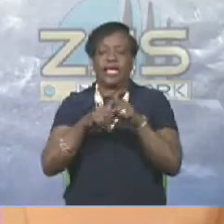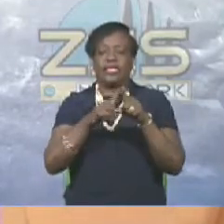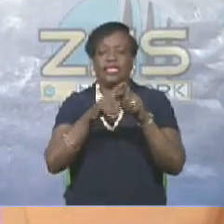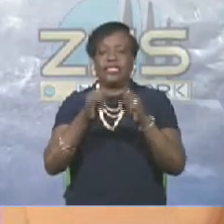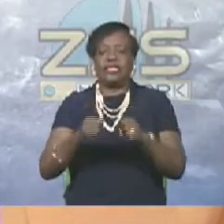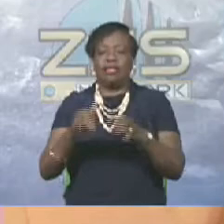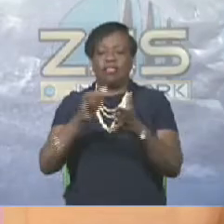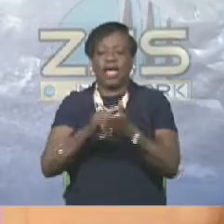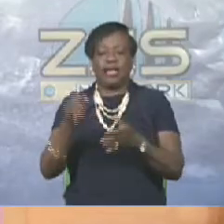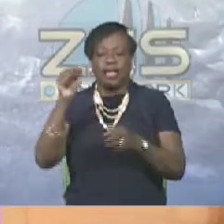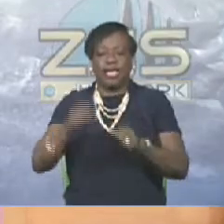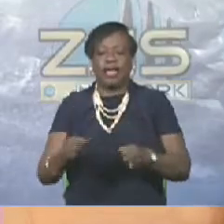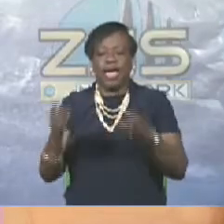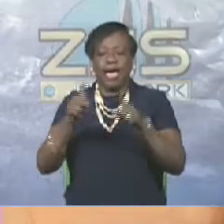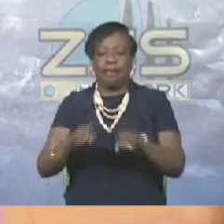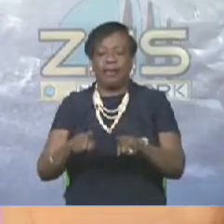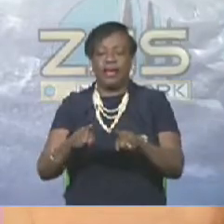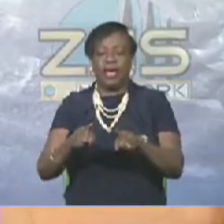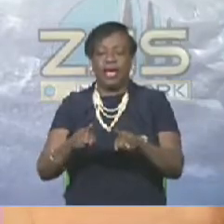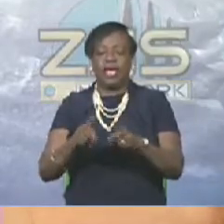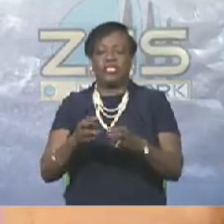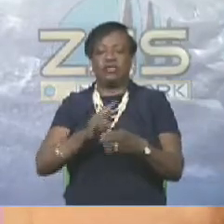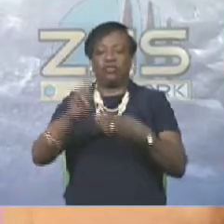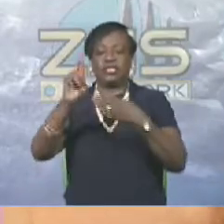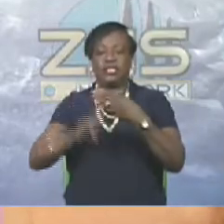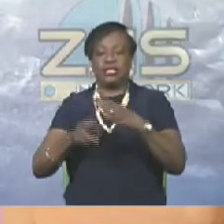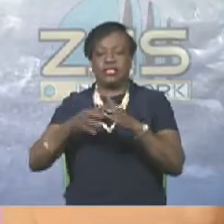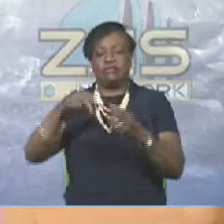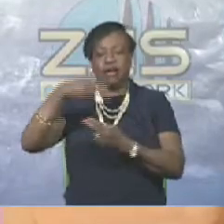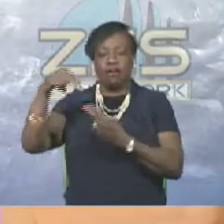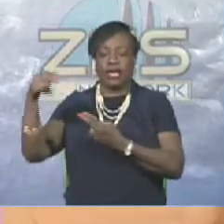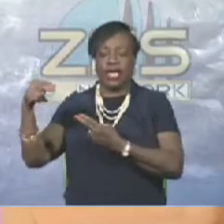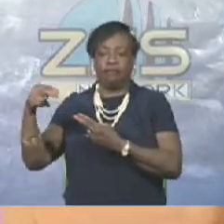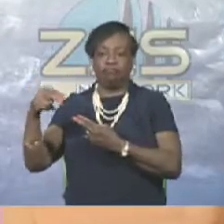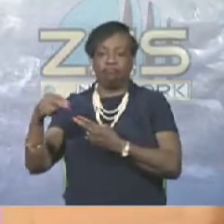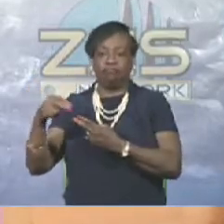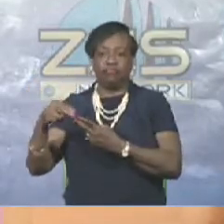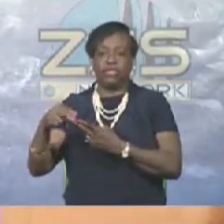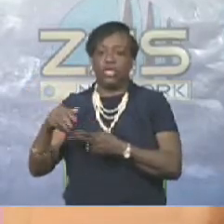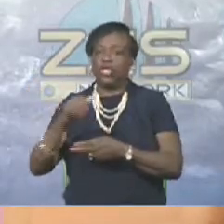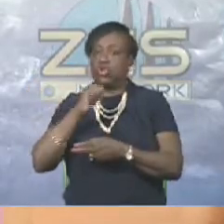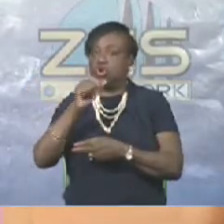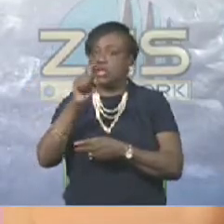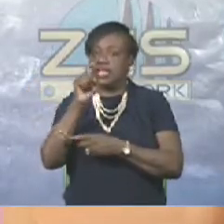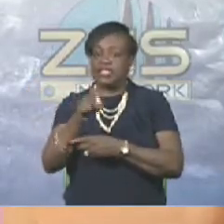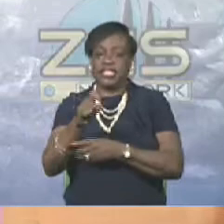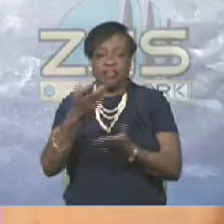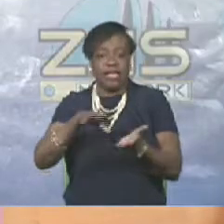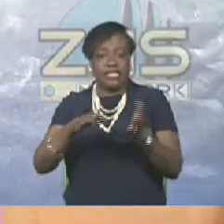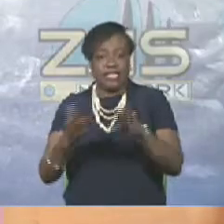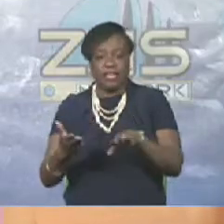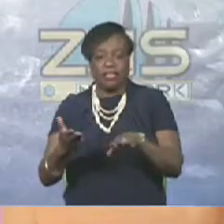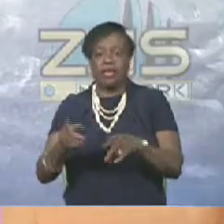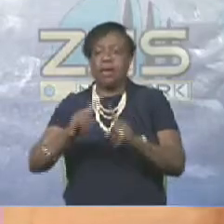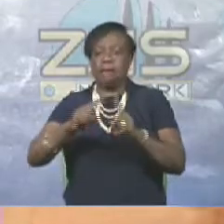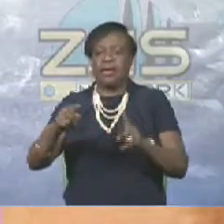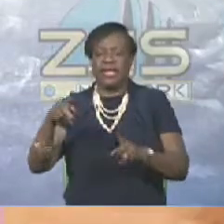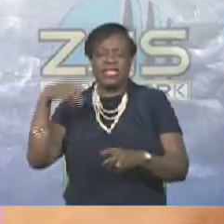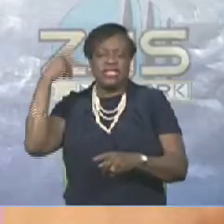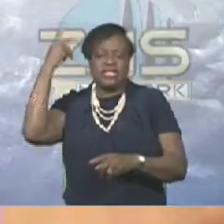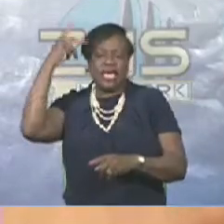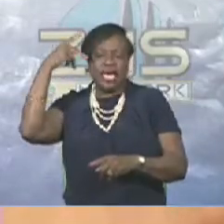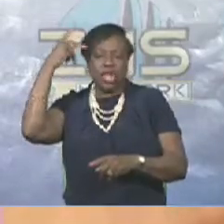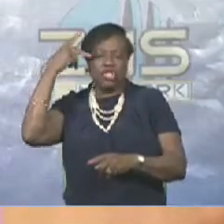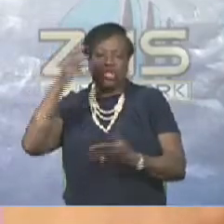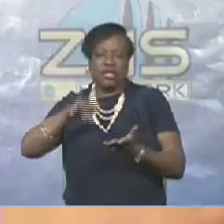of hurricanes. Not necessarily death as we know it in the true sense, but psychological death, which can